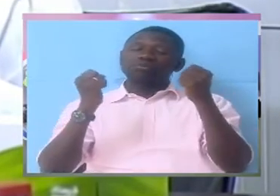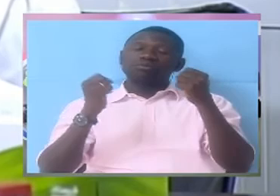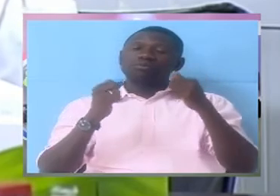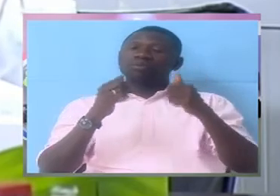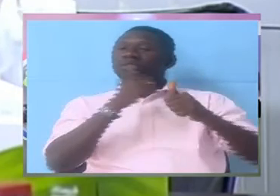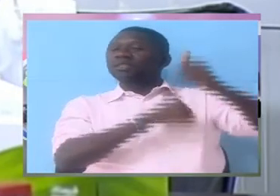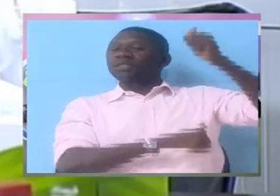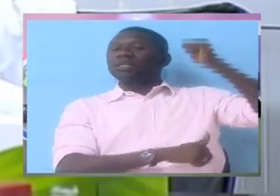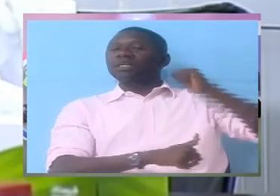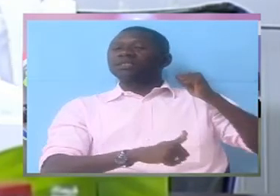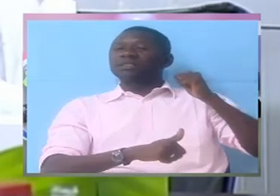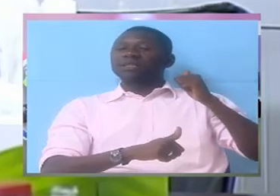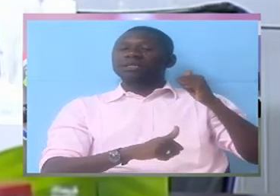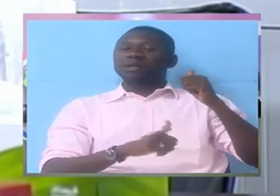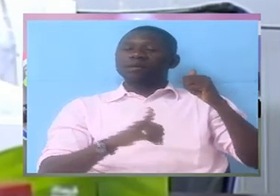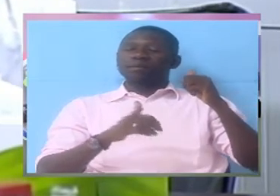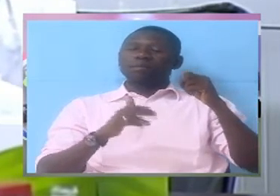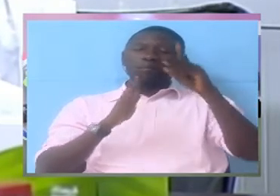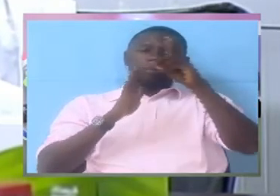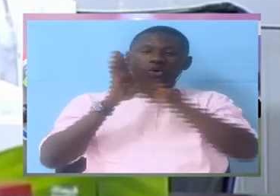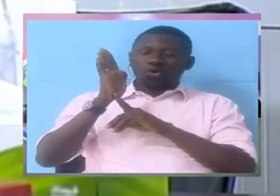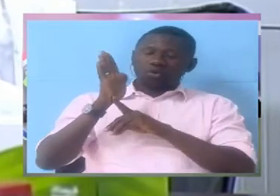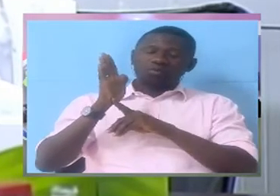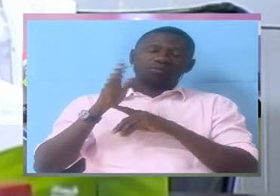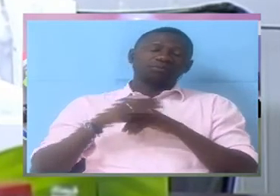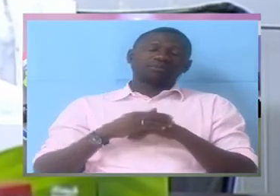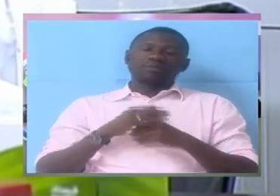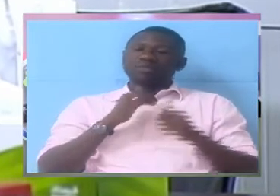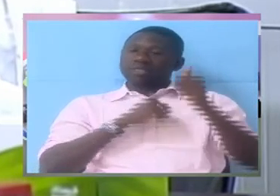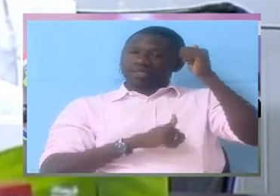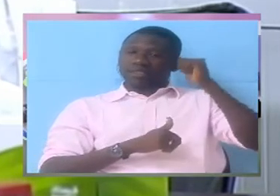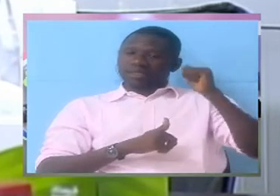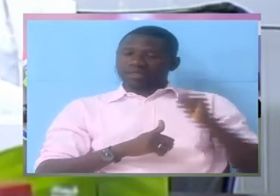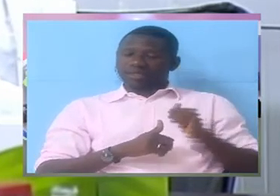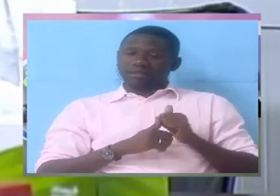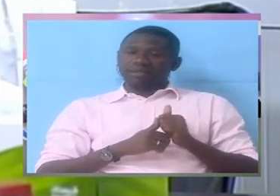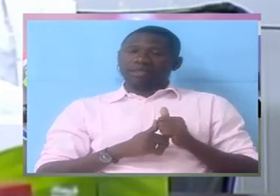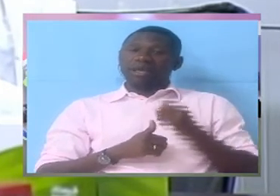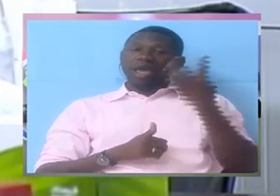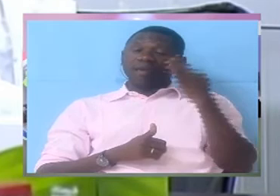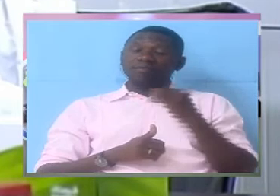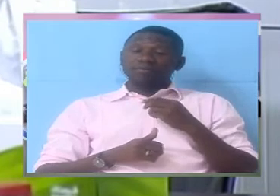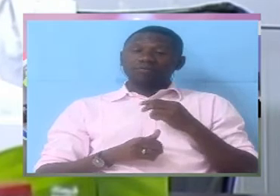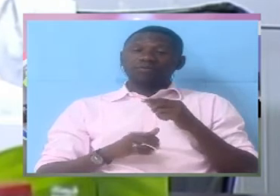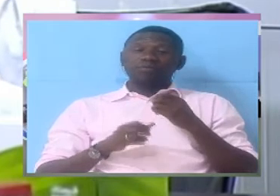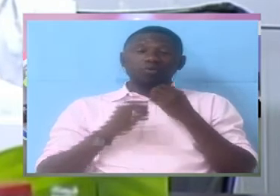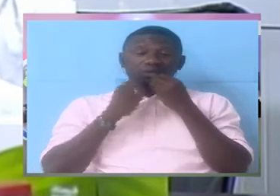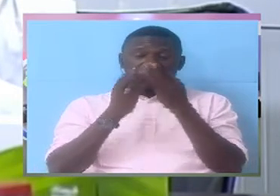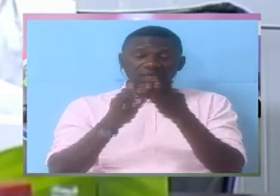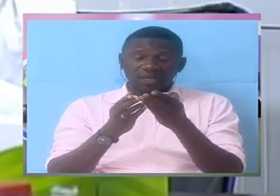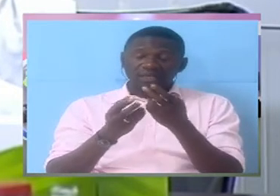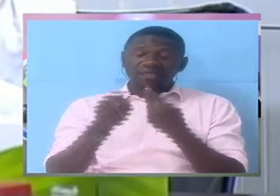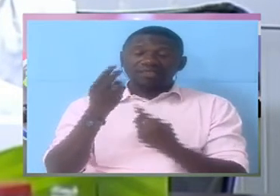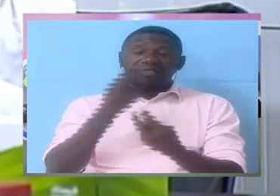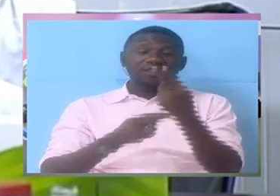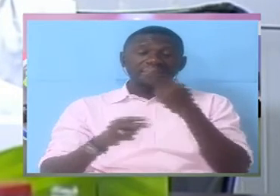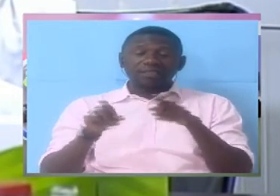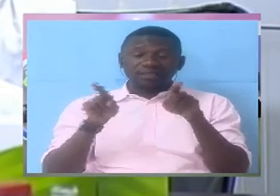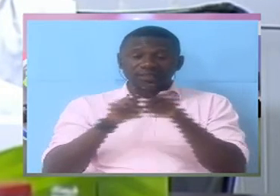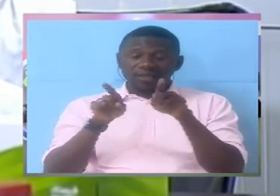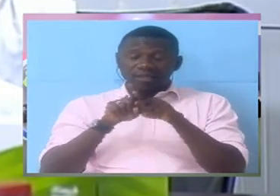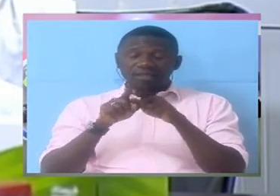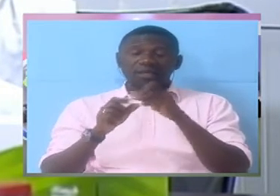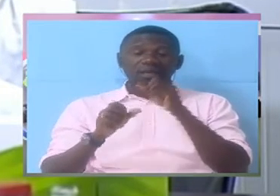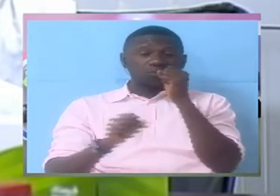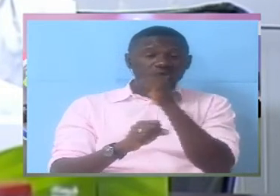closed the gathering of yesterday Nia Don Kilo la bi luoto if you sing that same song